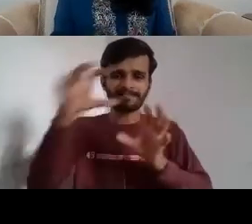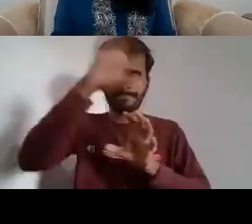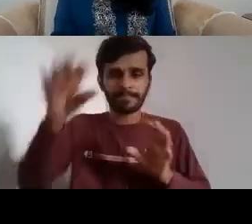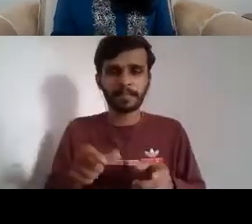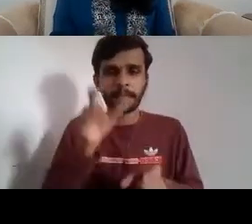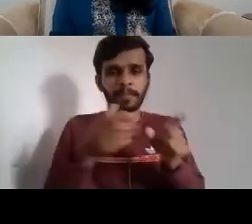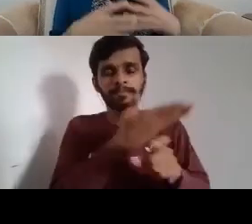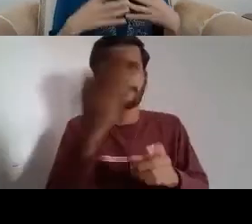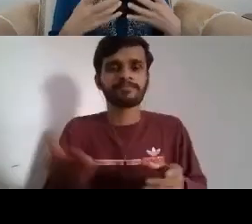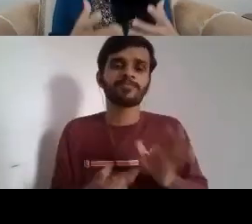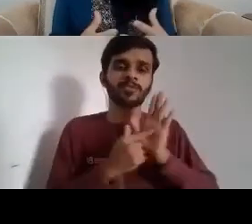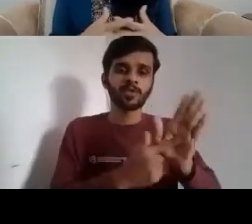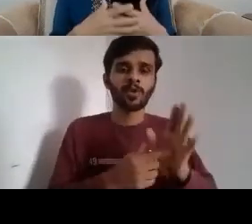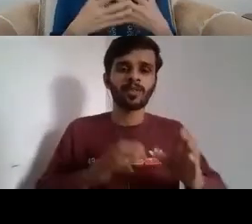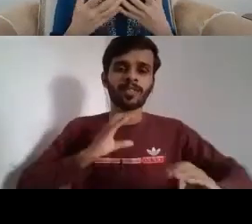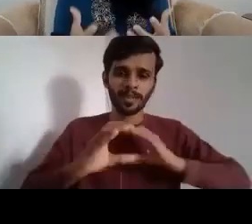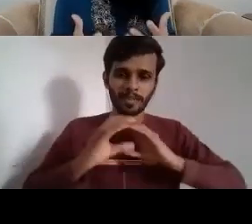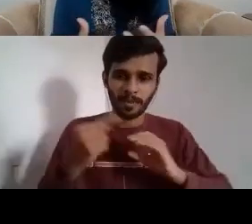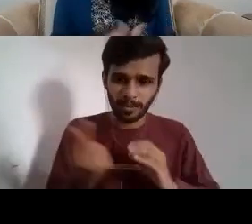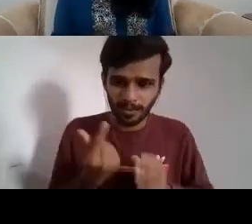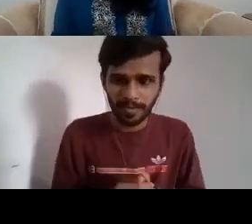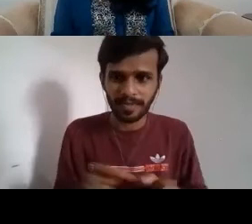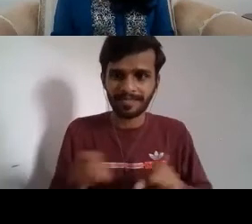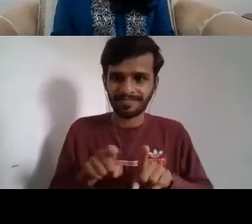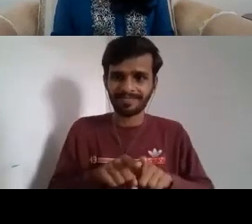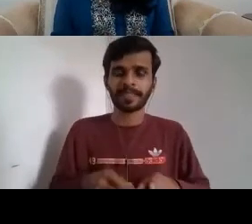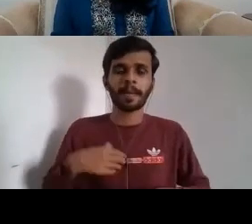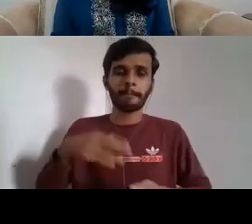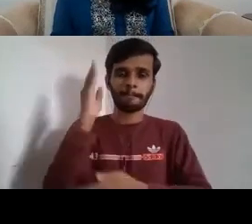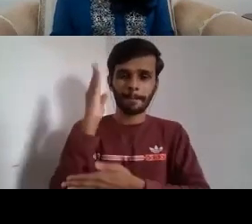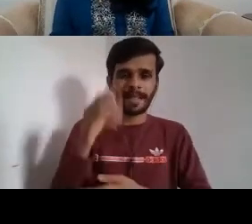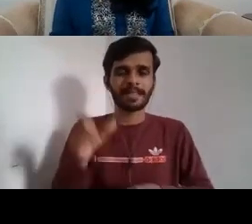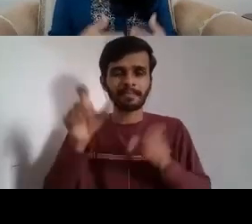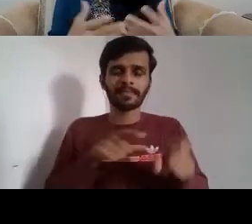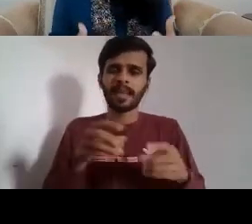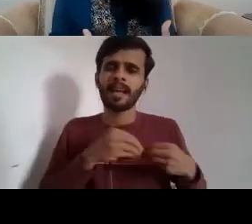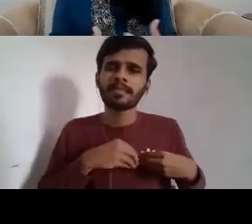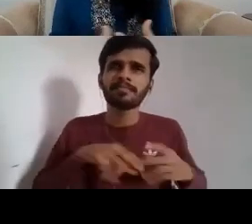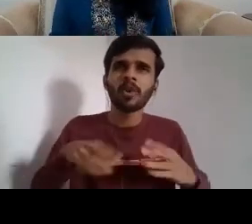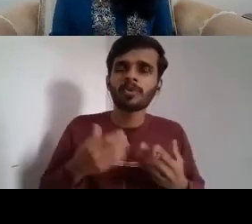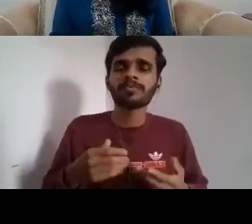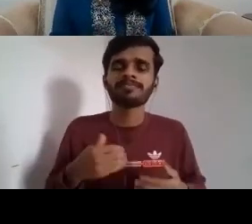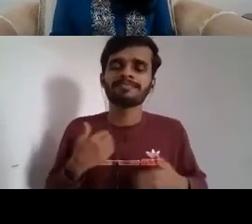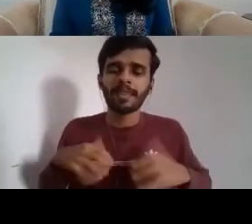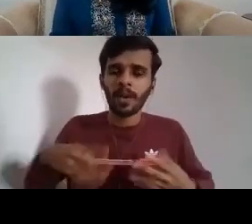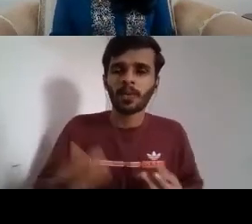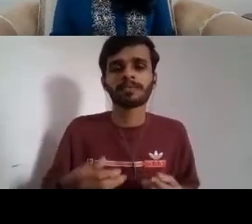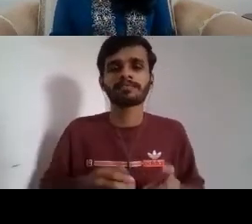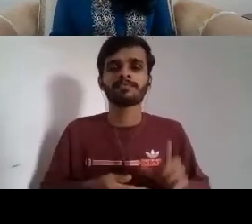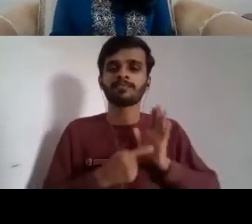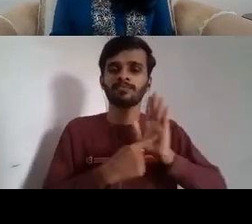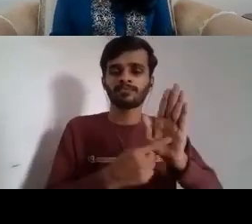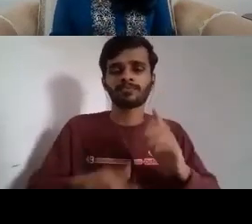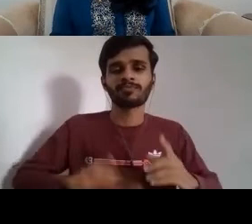Communicate, make presentations relevant to your audience. Talk about them before the concert.